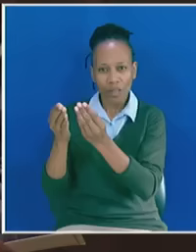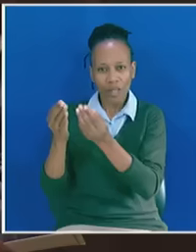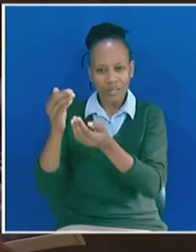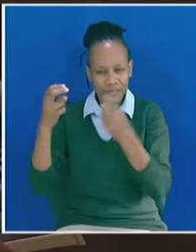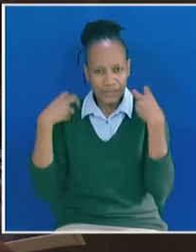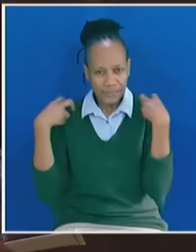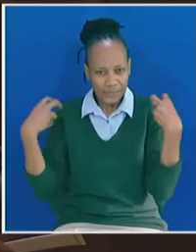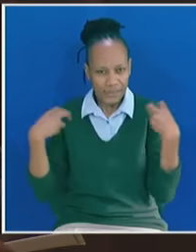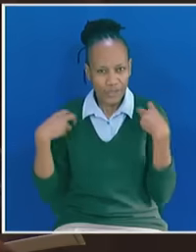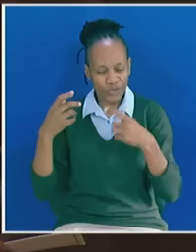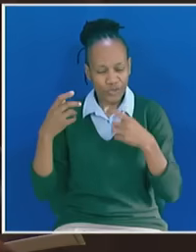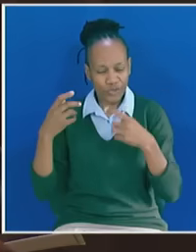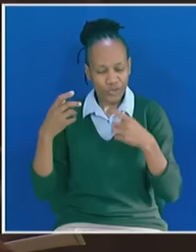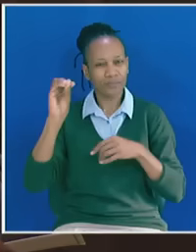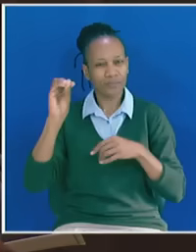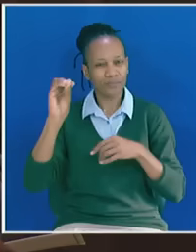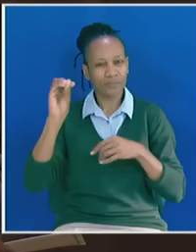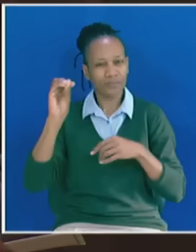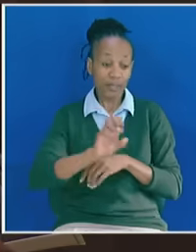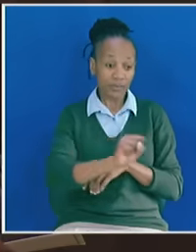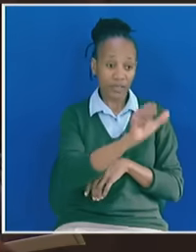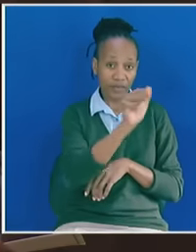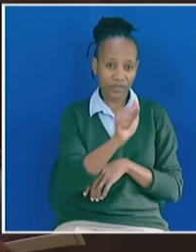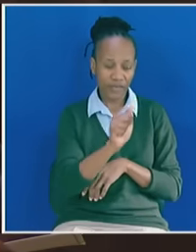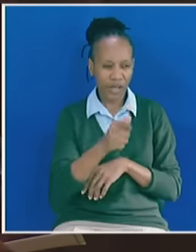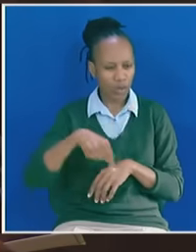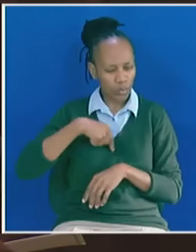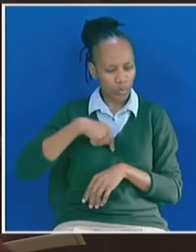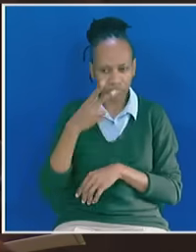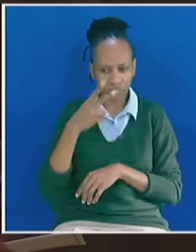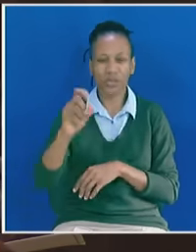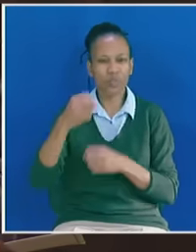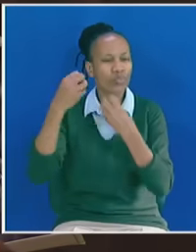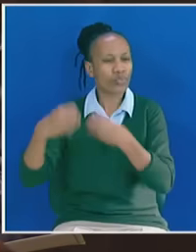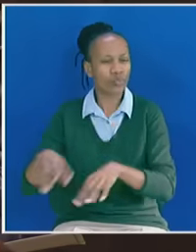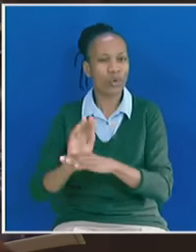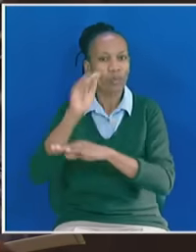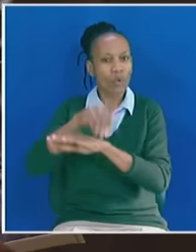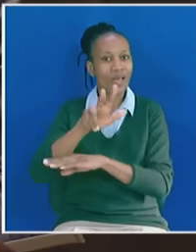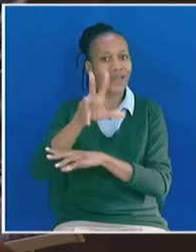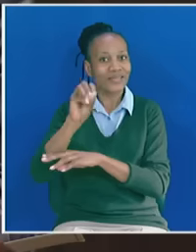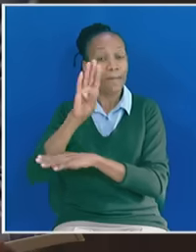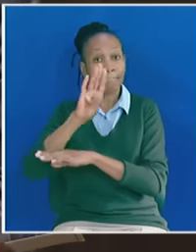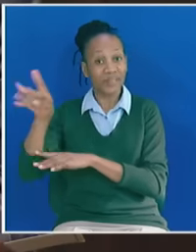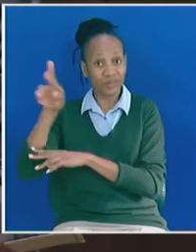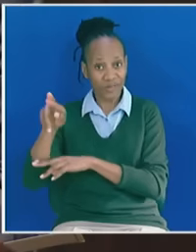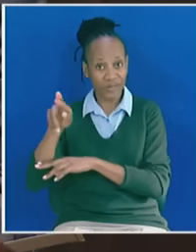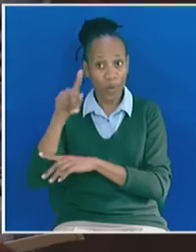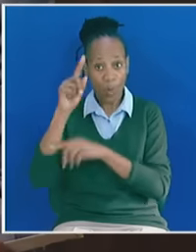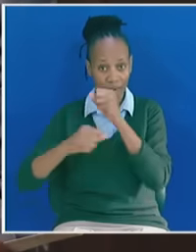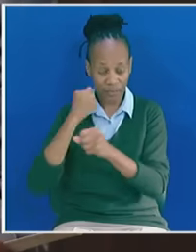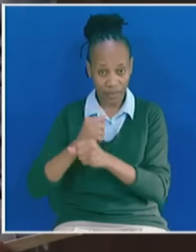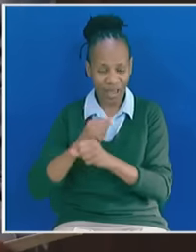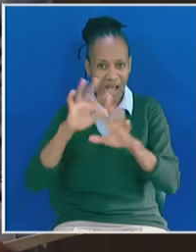concern that knows no borders. South Africa, we are estimating that we are losing more than 80 billion rands per annum